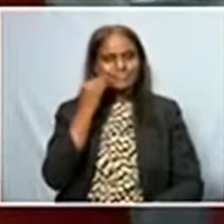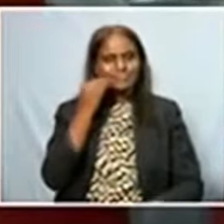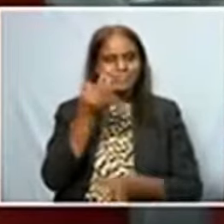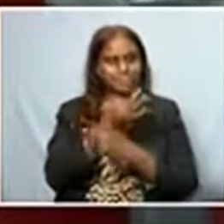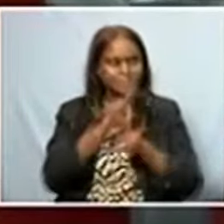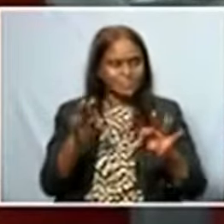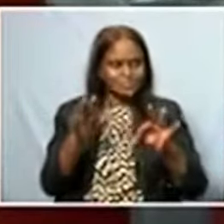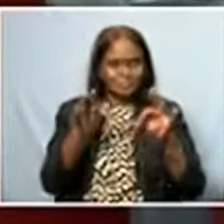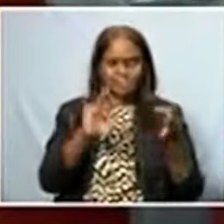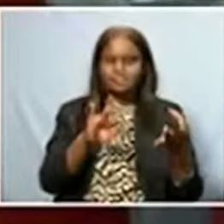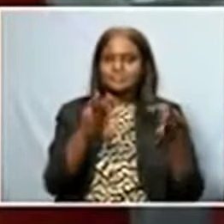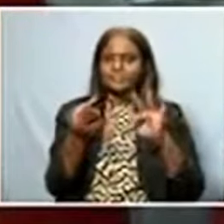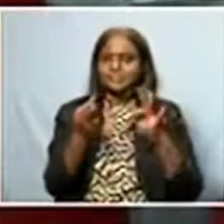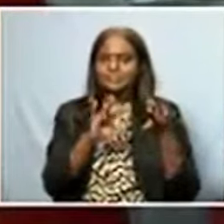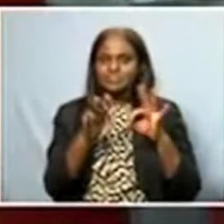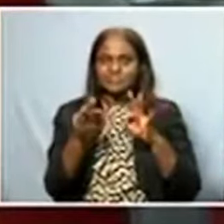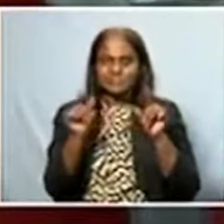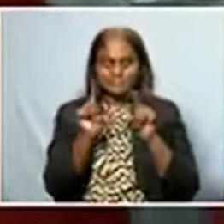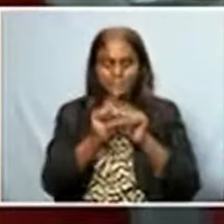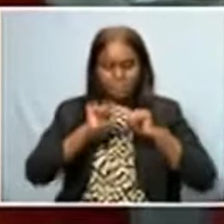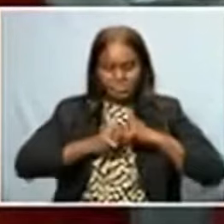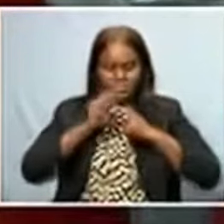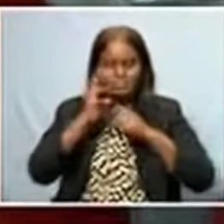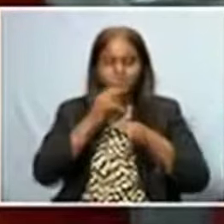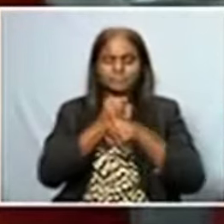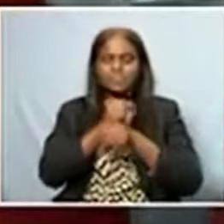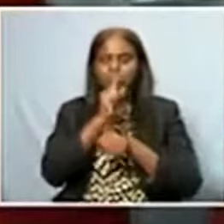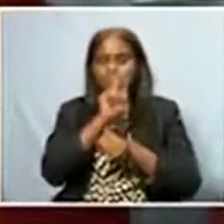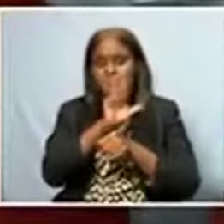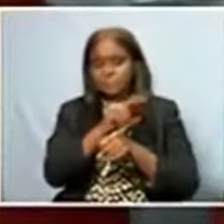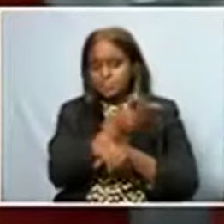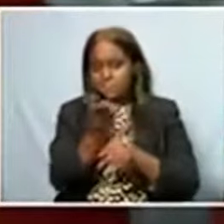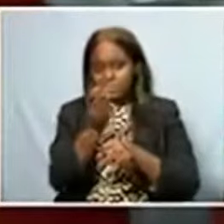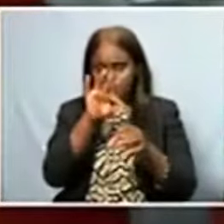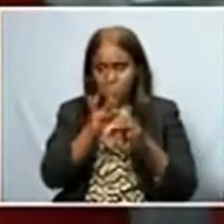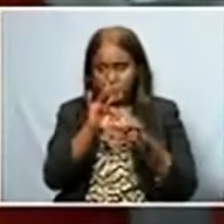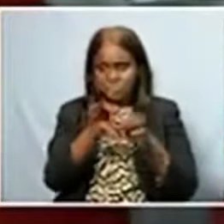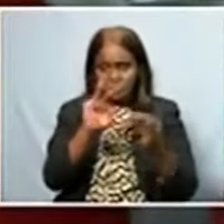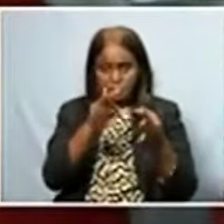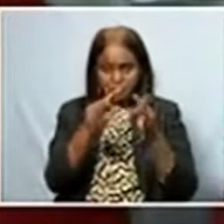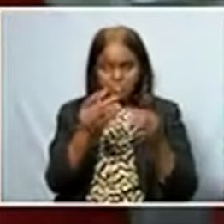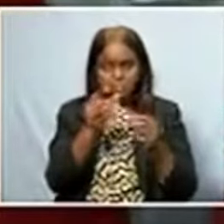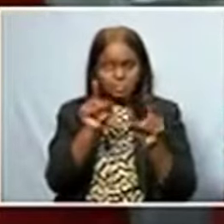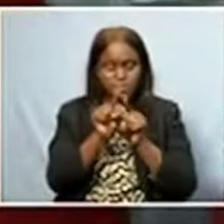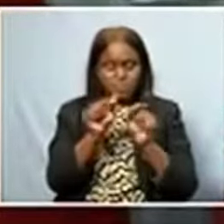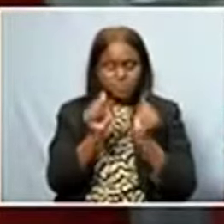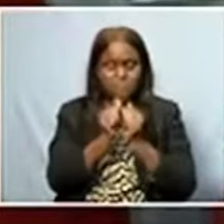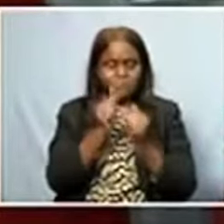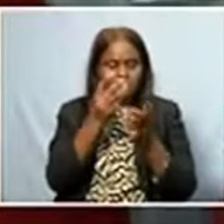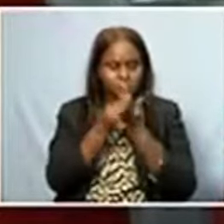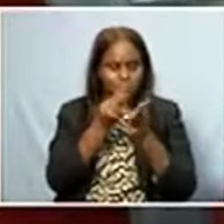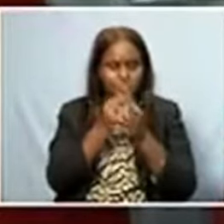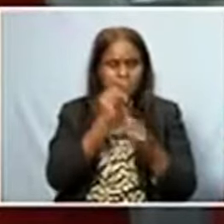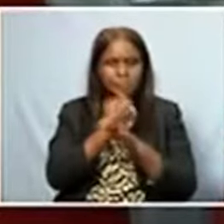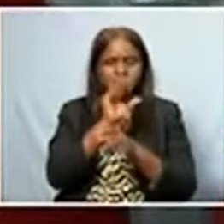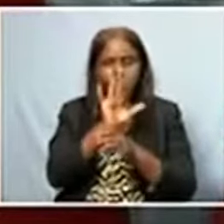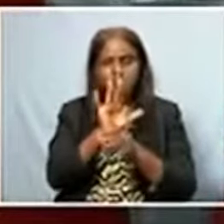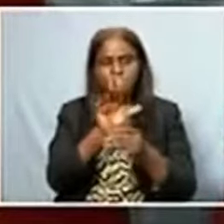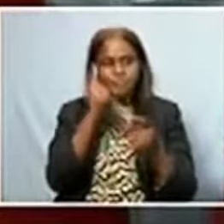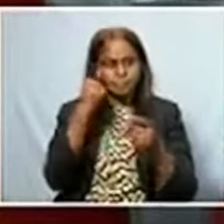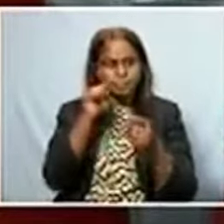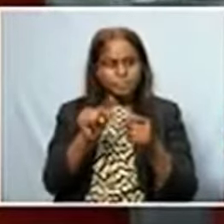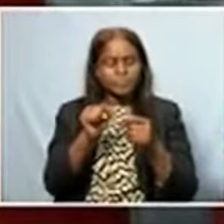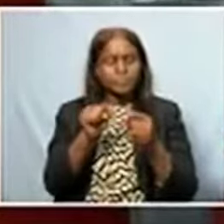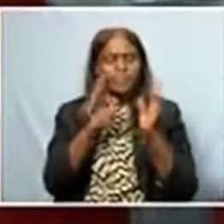free and fair. And we shall ensure that these elections are free and fair and funds are made available for